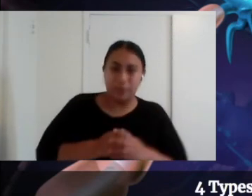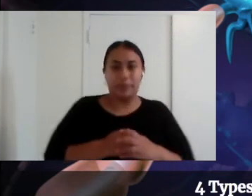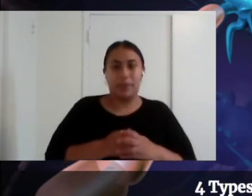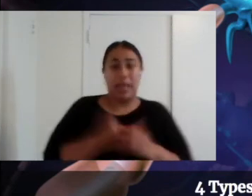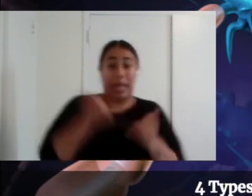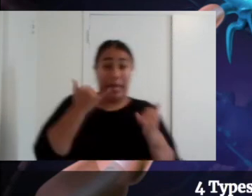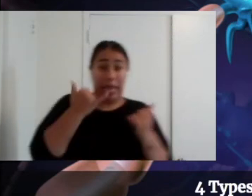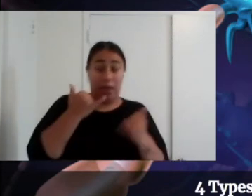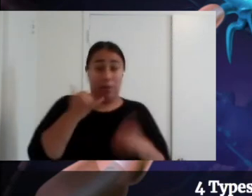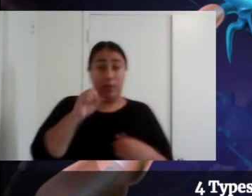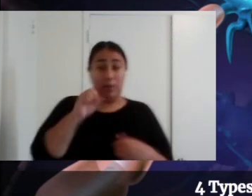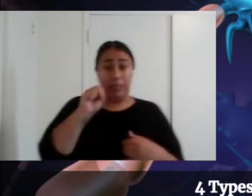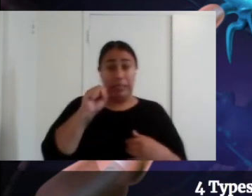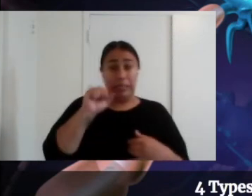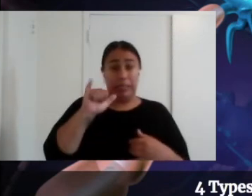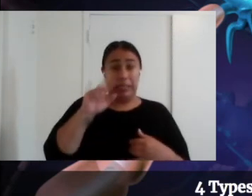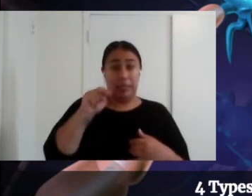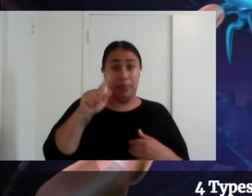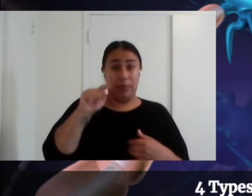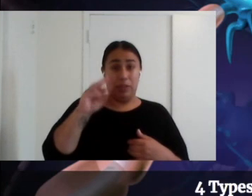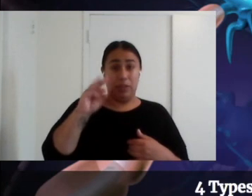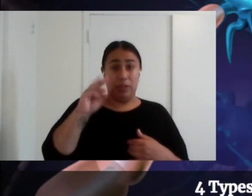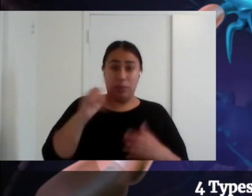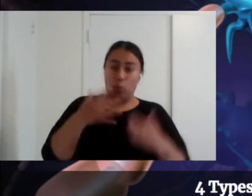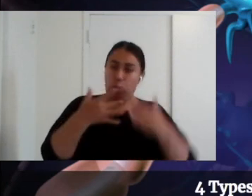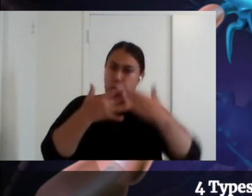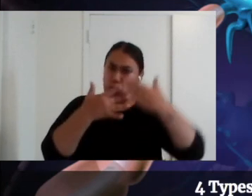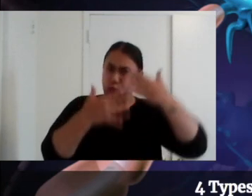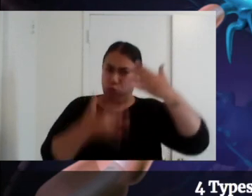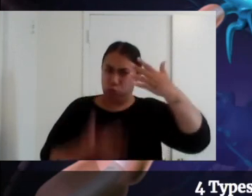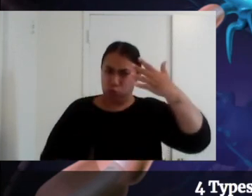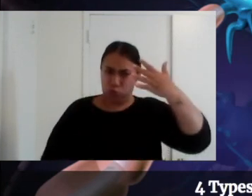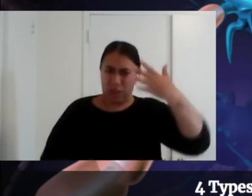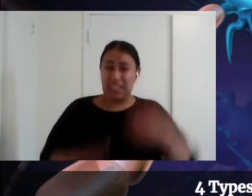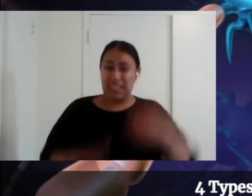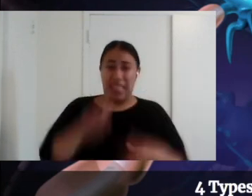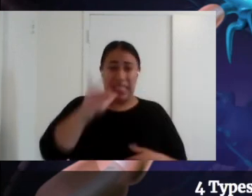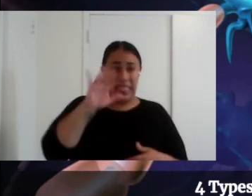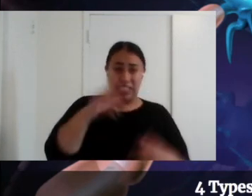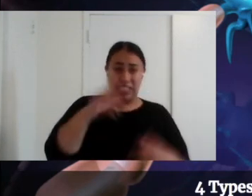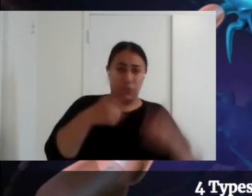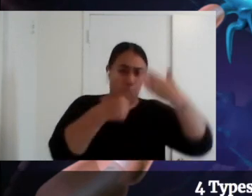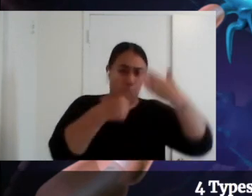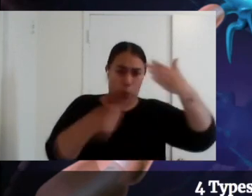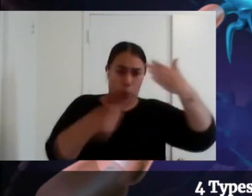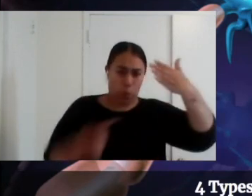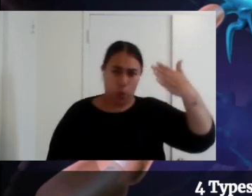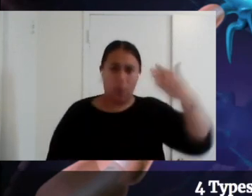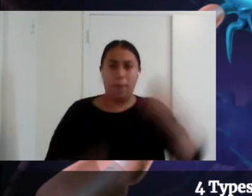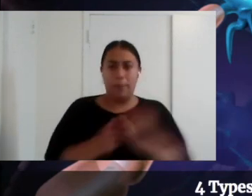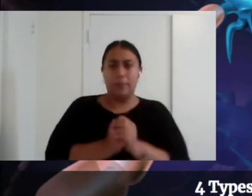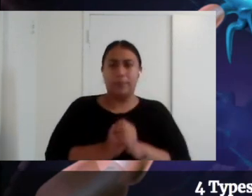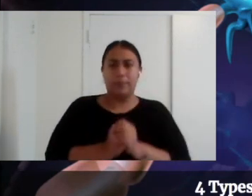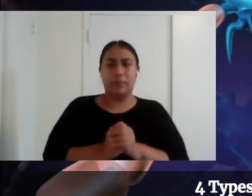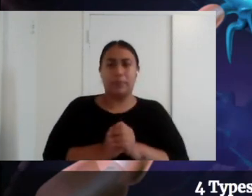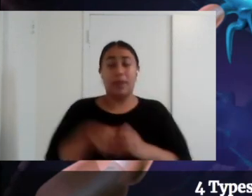the 4 types of hypersensitivities are just simply ways of saying an immune reaction. Sometimes people will have a hypersensitivity or an immune